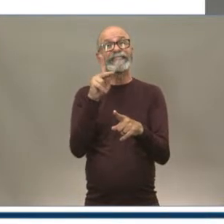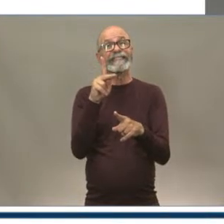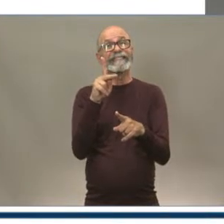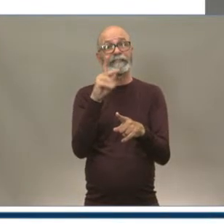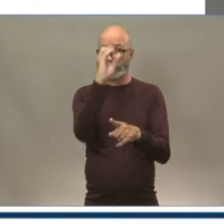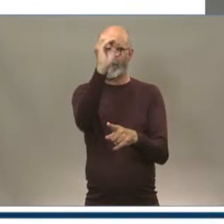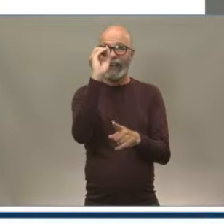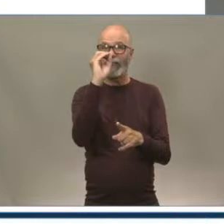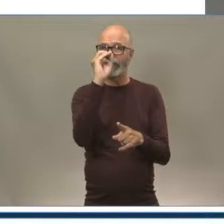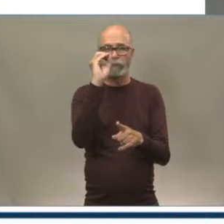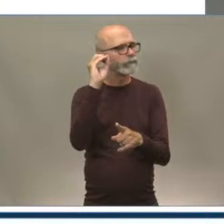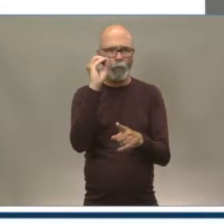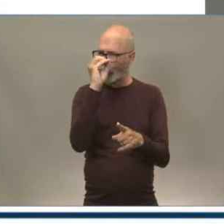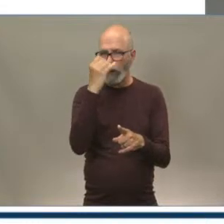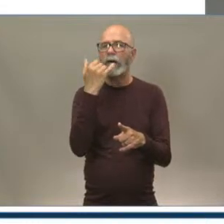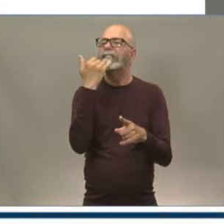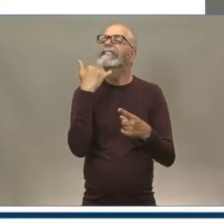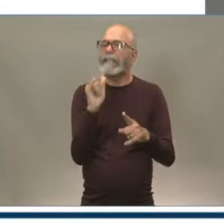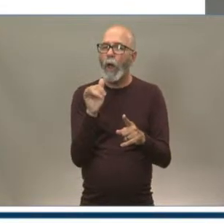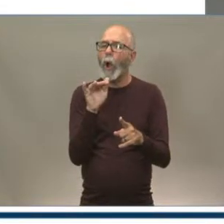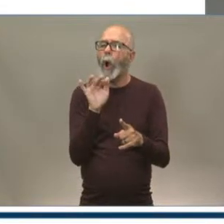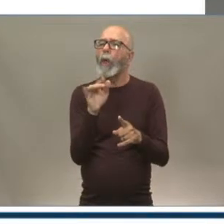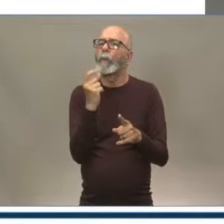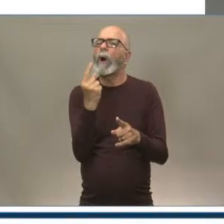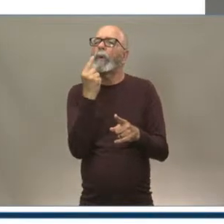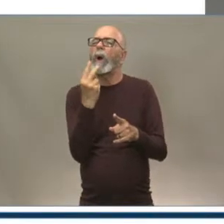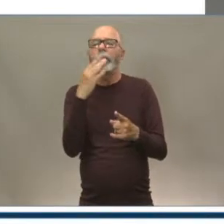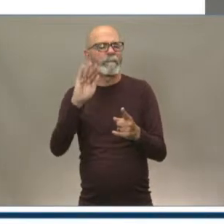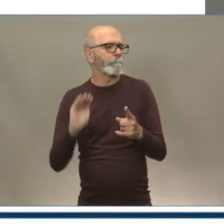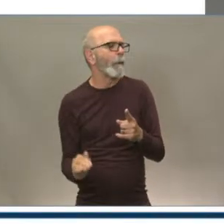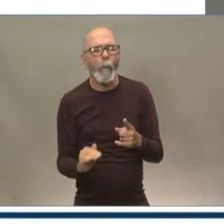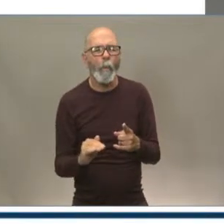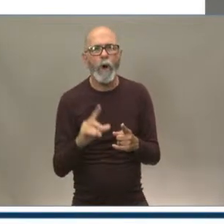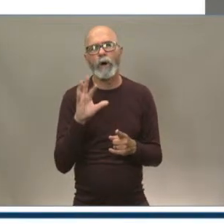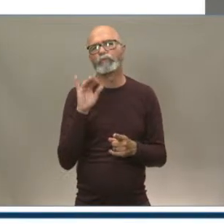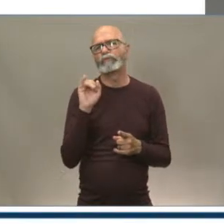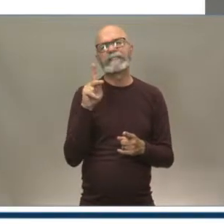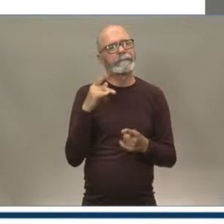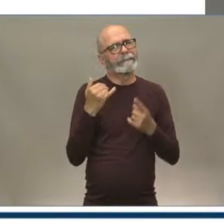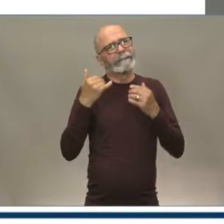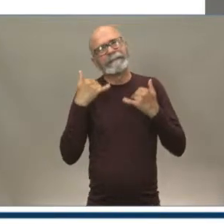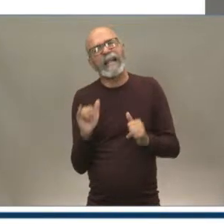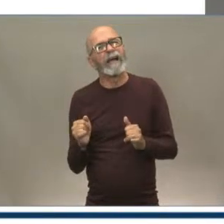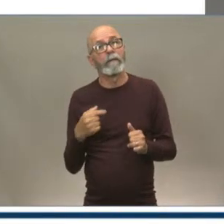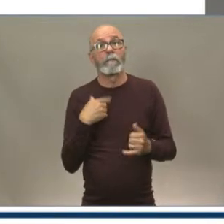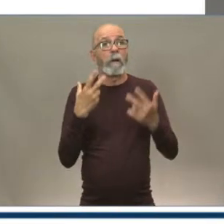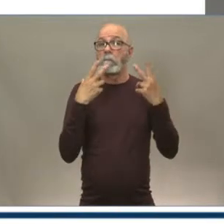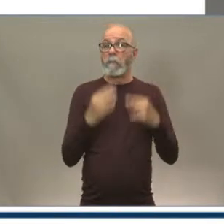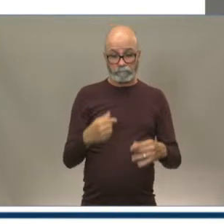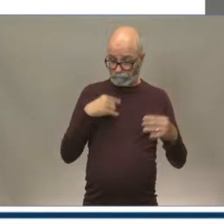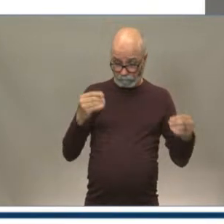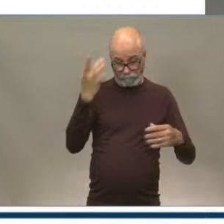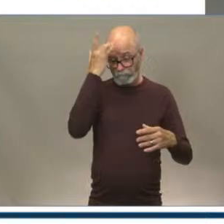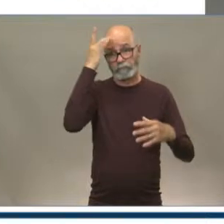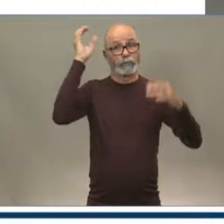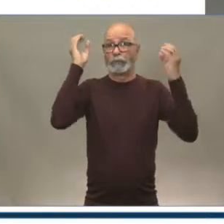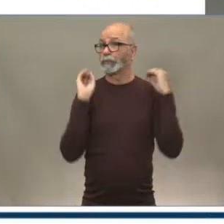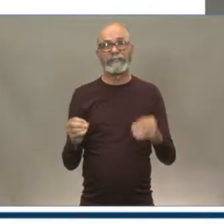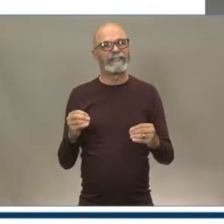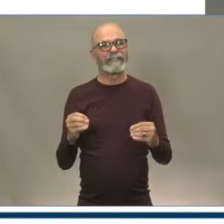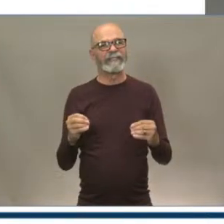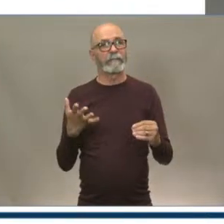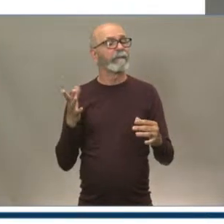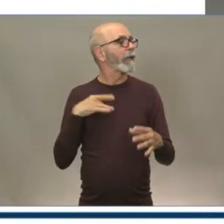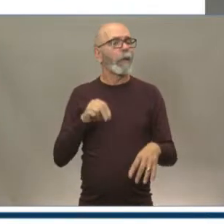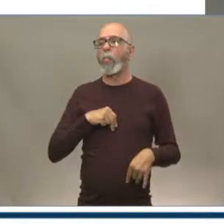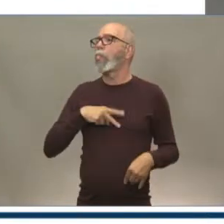able to transmit asymptomatically, low, but some risk. What makes it feasible to modify restrictions